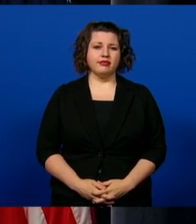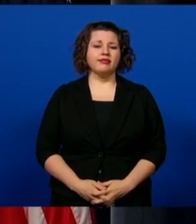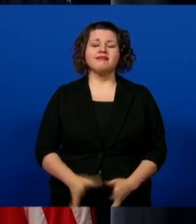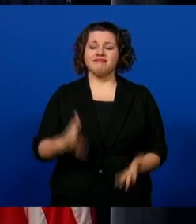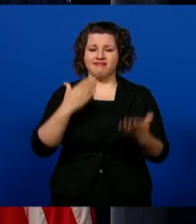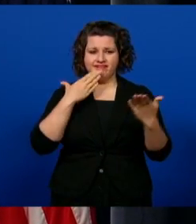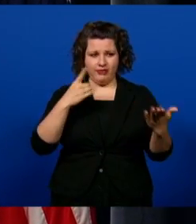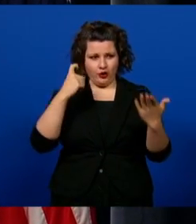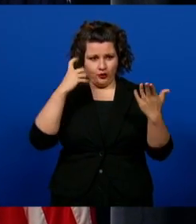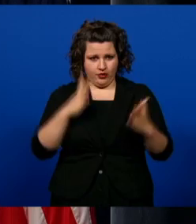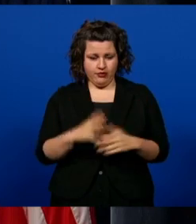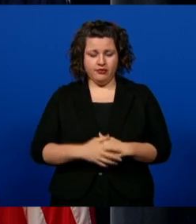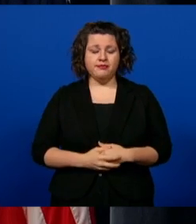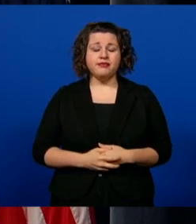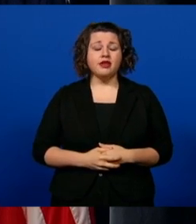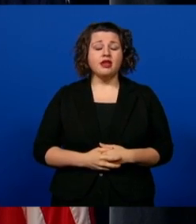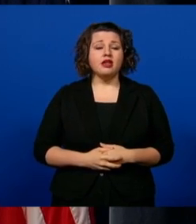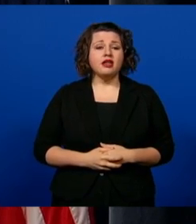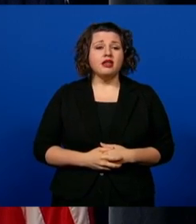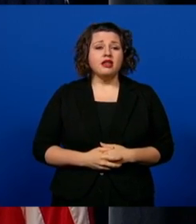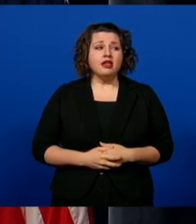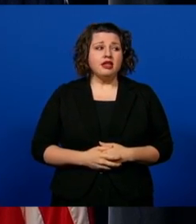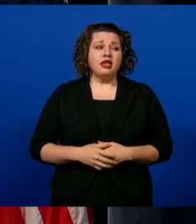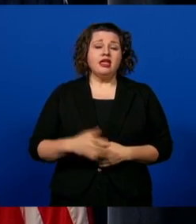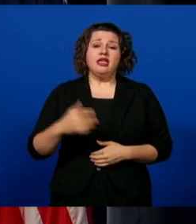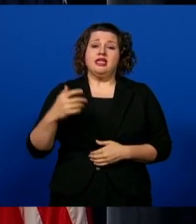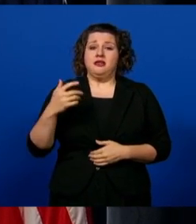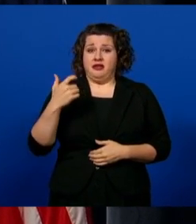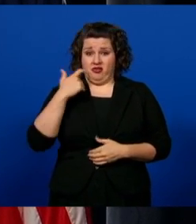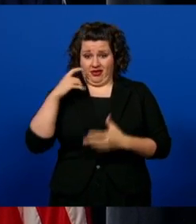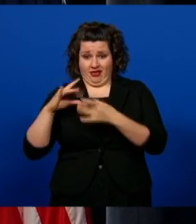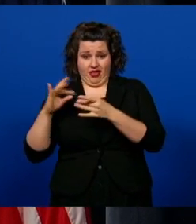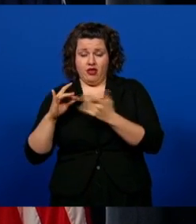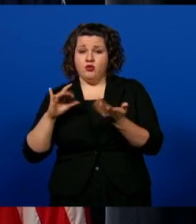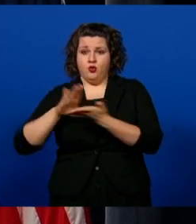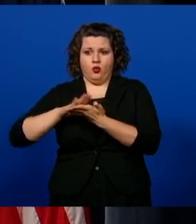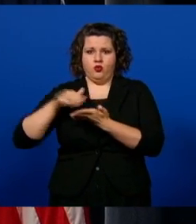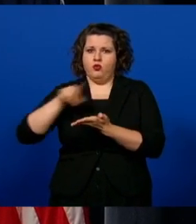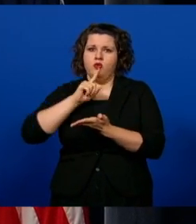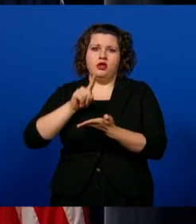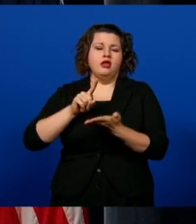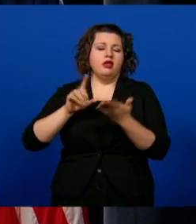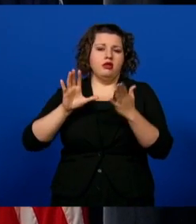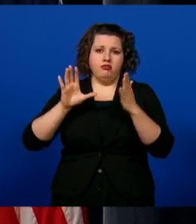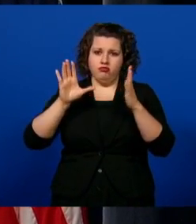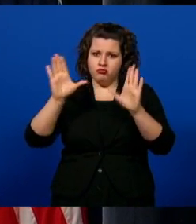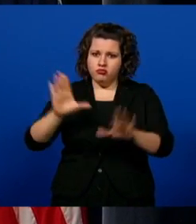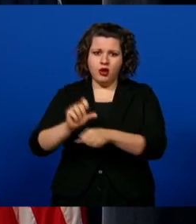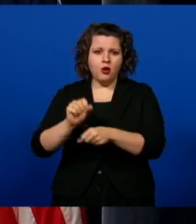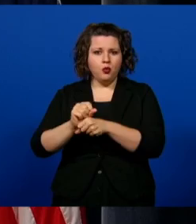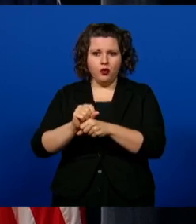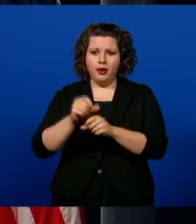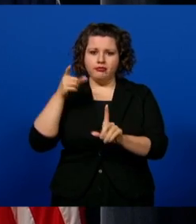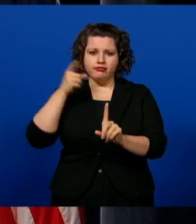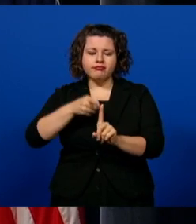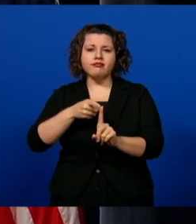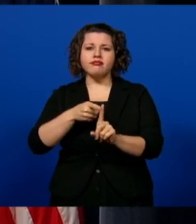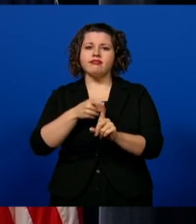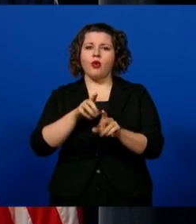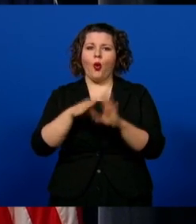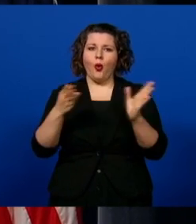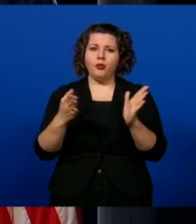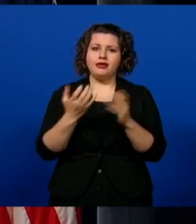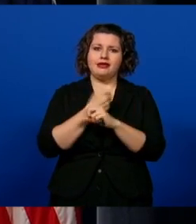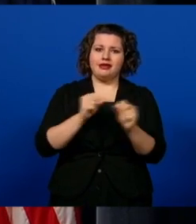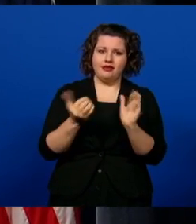Thank you, Governor Reynolds. As you just heard, schools are doing extraordinary work to open safely, and the new normal calls for creating